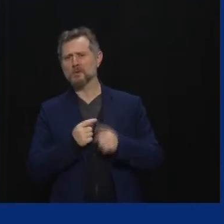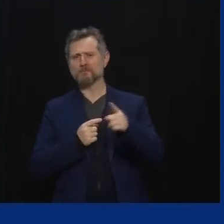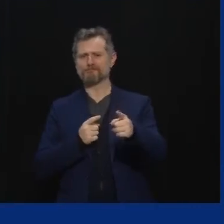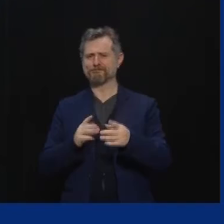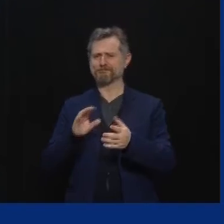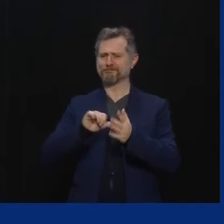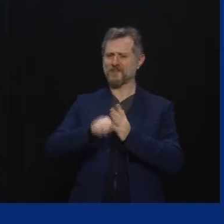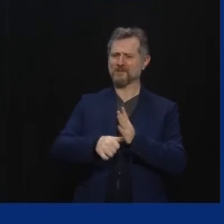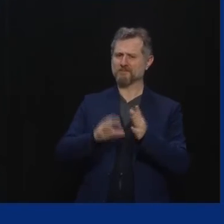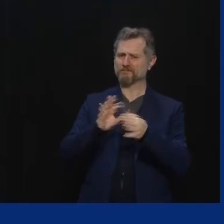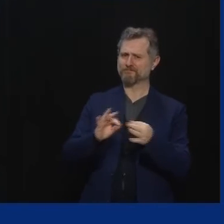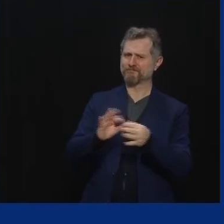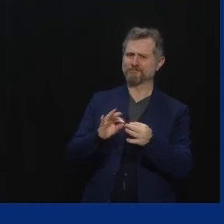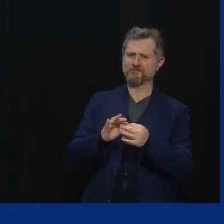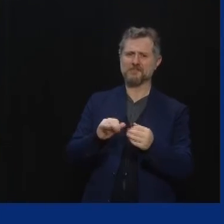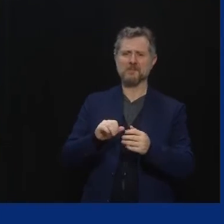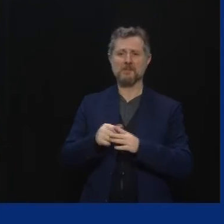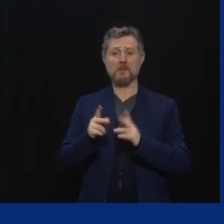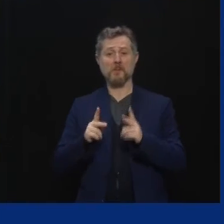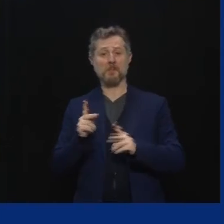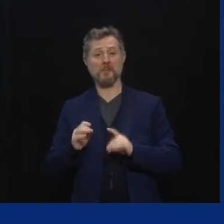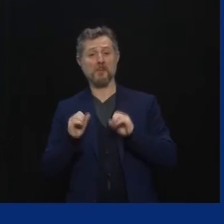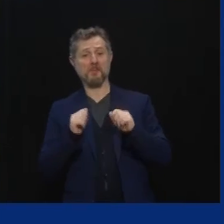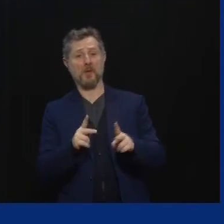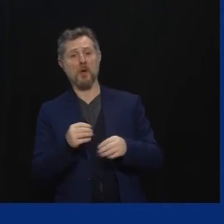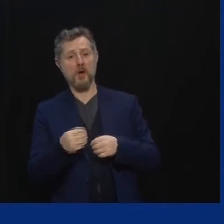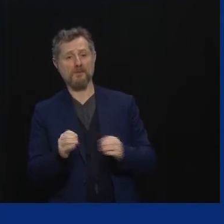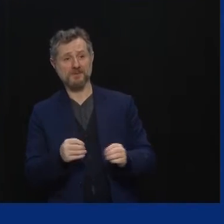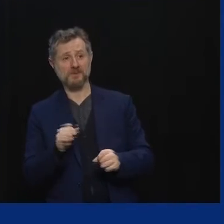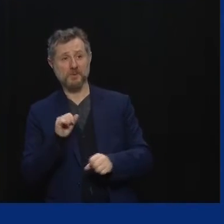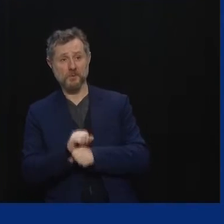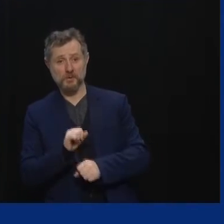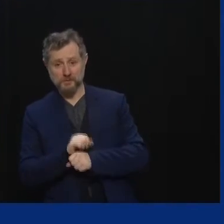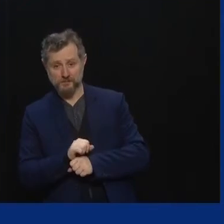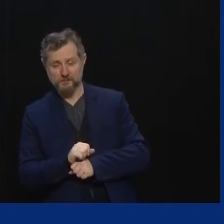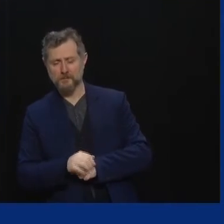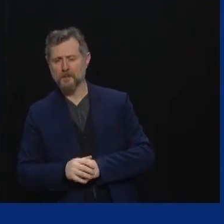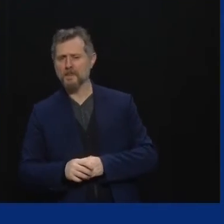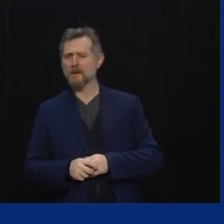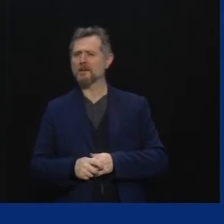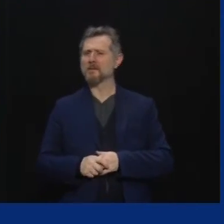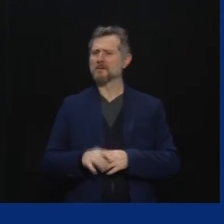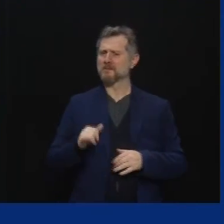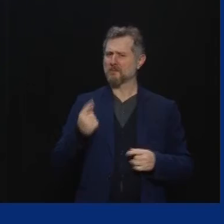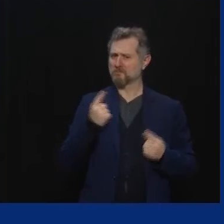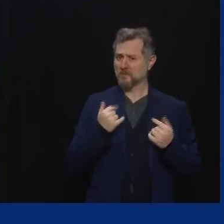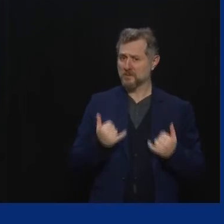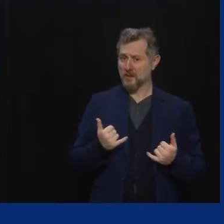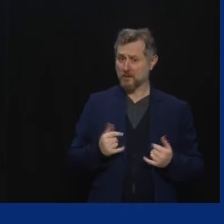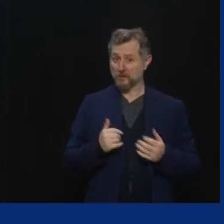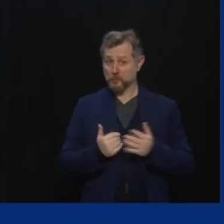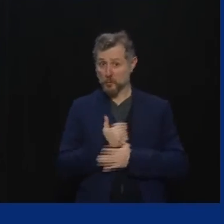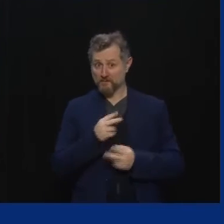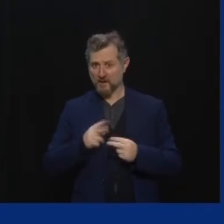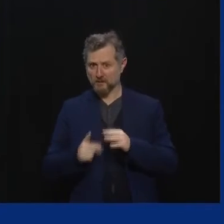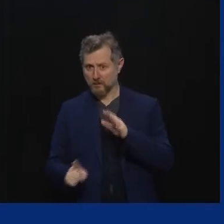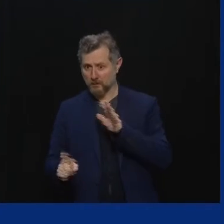people returning to the office for work. Given this new variant, has your position on that changed at